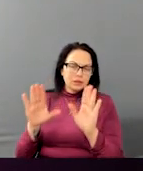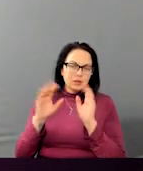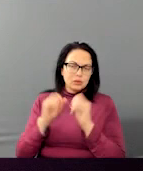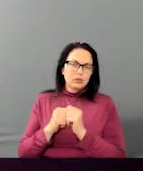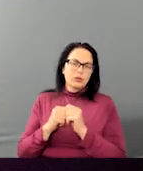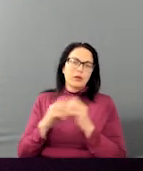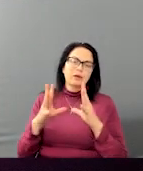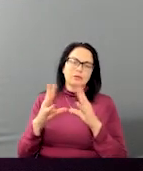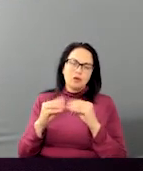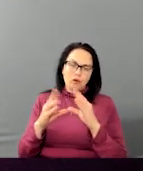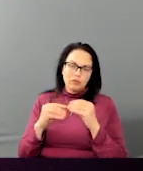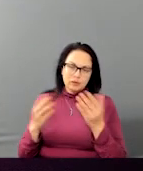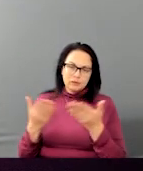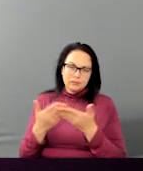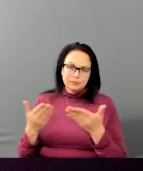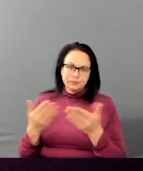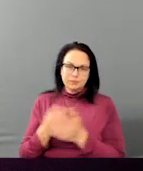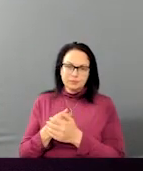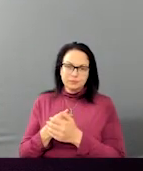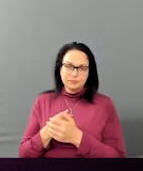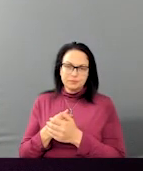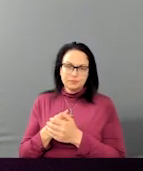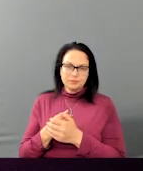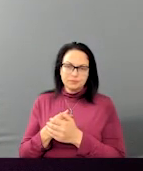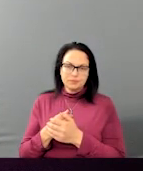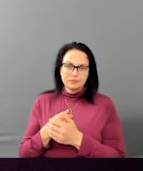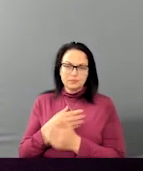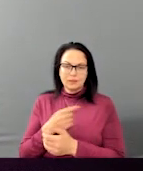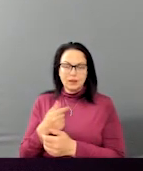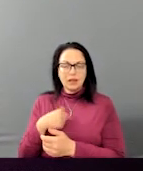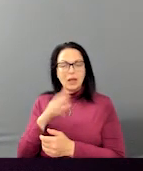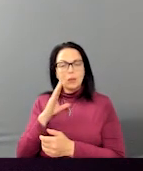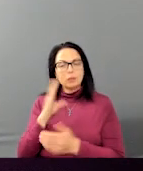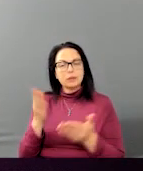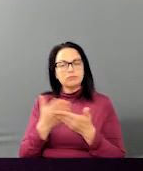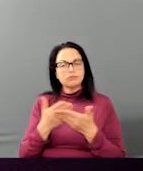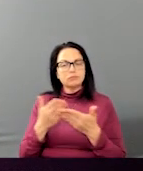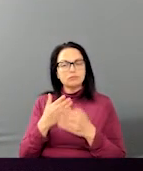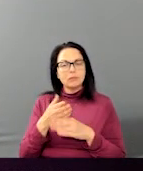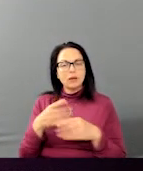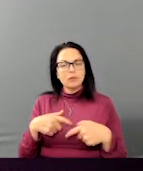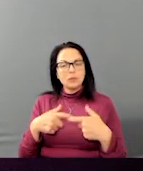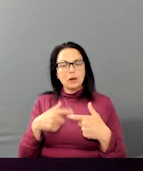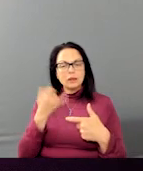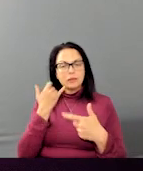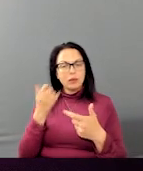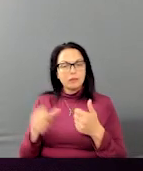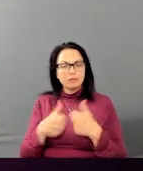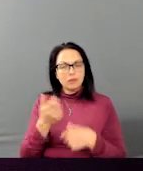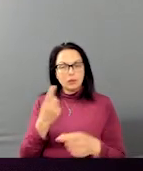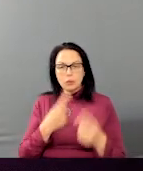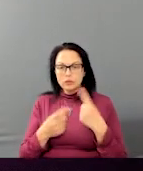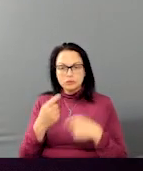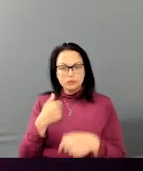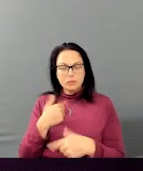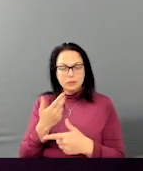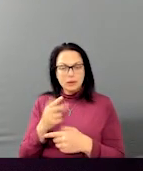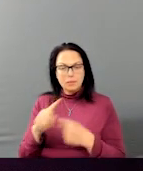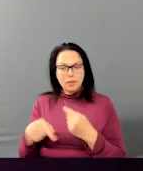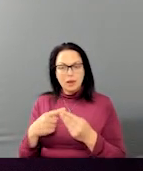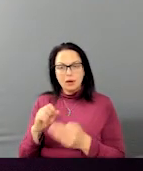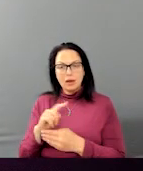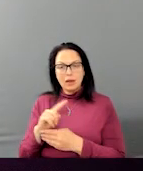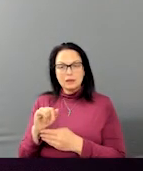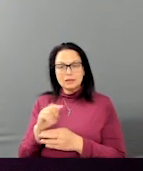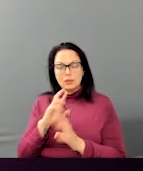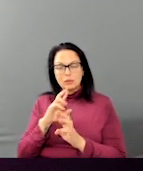conference there. And I'll be around after the break, so if you got any questions about Enzyme, React testing